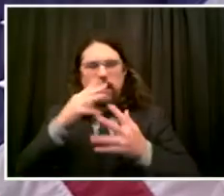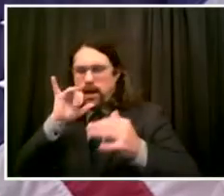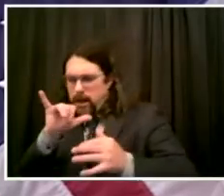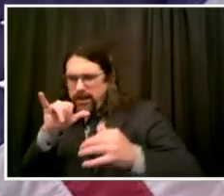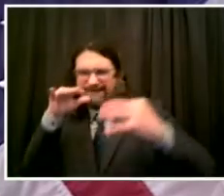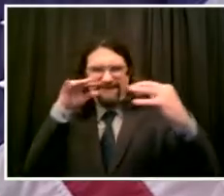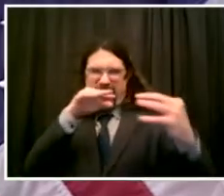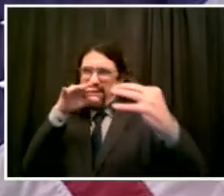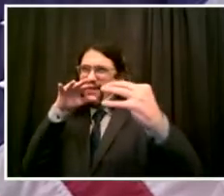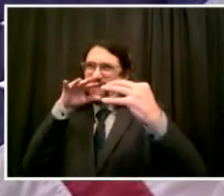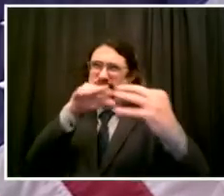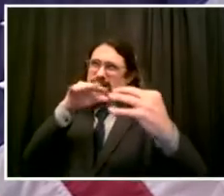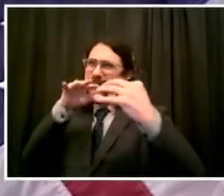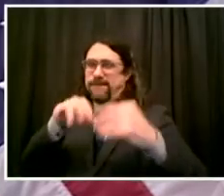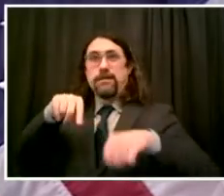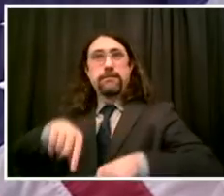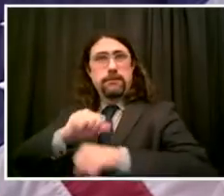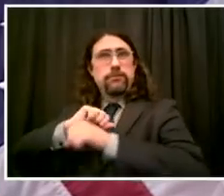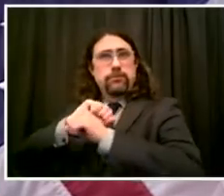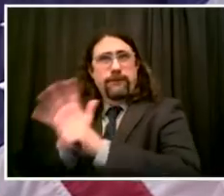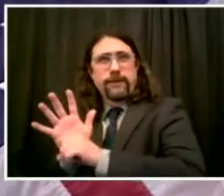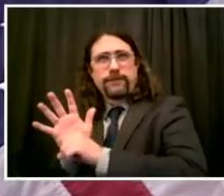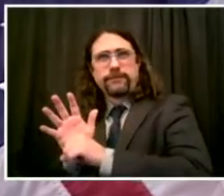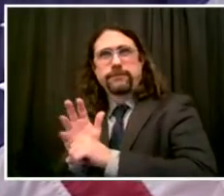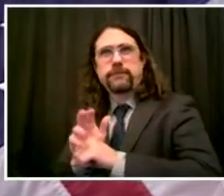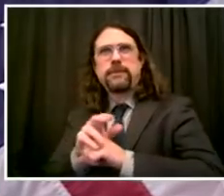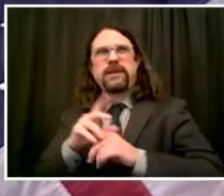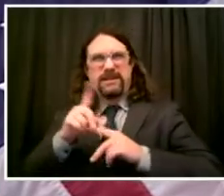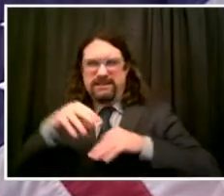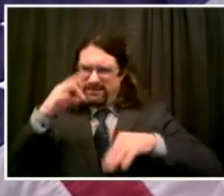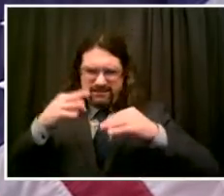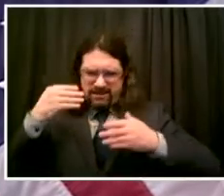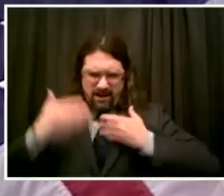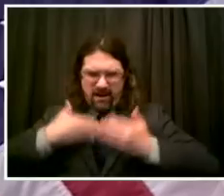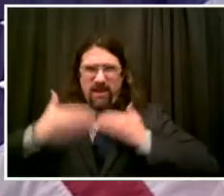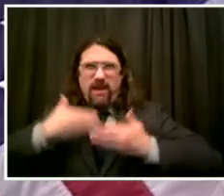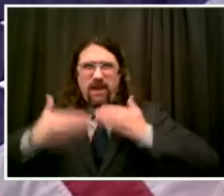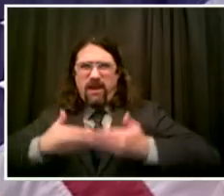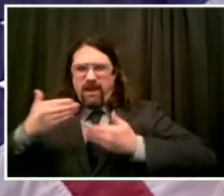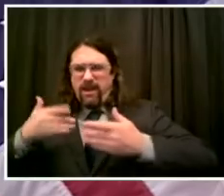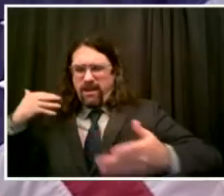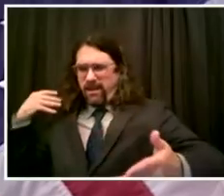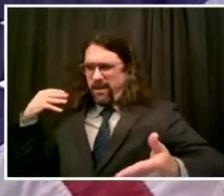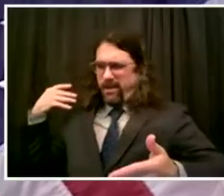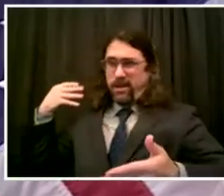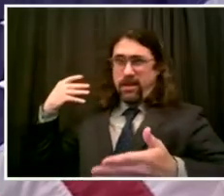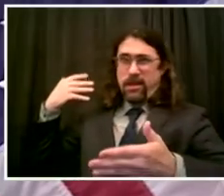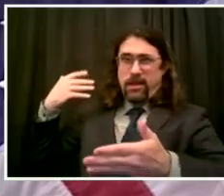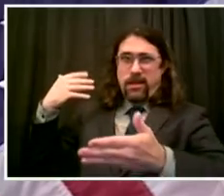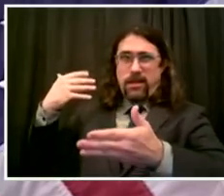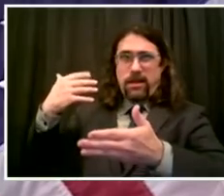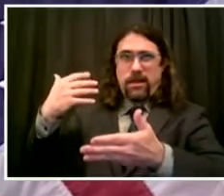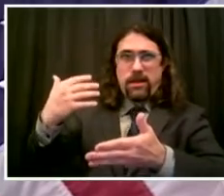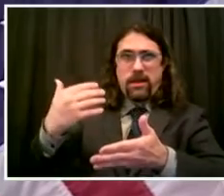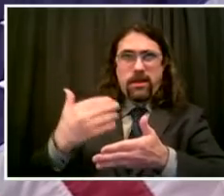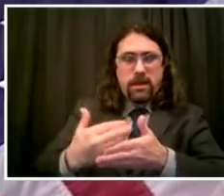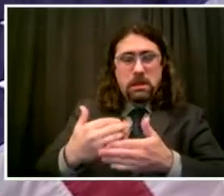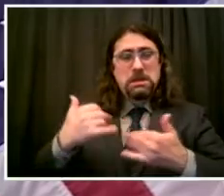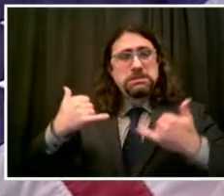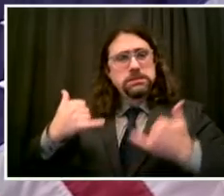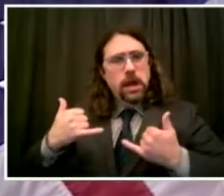now, thank God, in recent days, we've had much better news. We're still not out of the woods, but much better news,